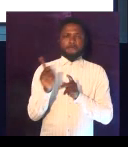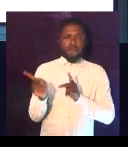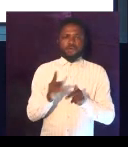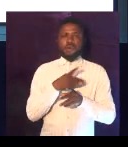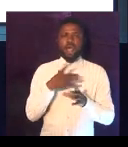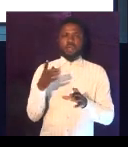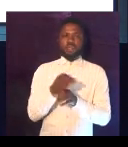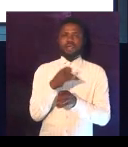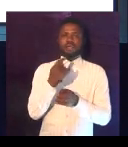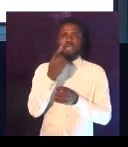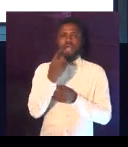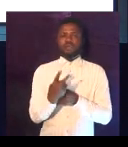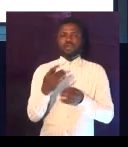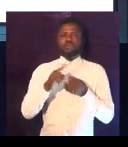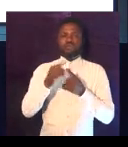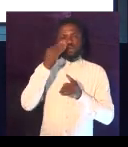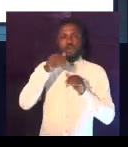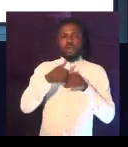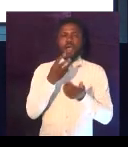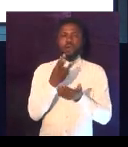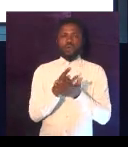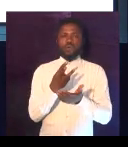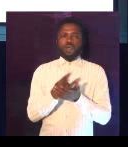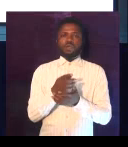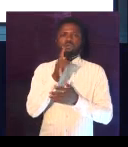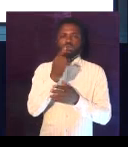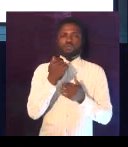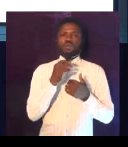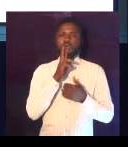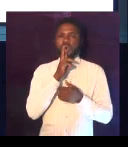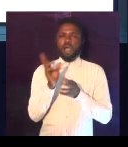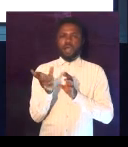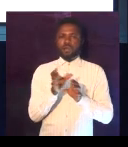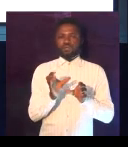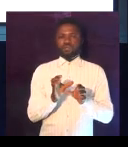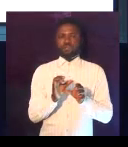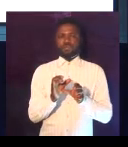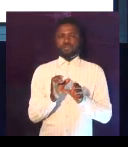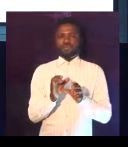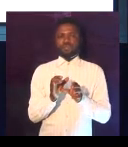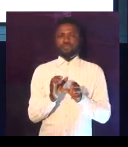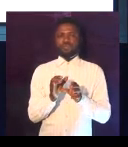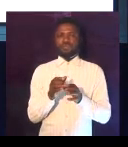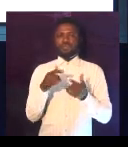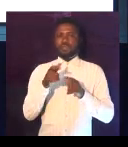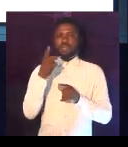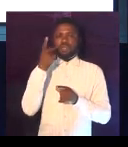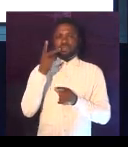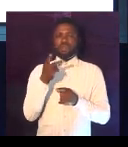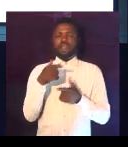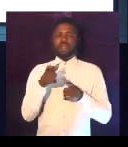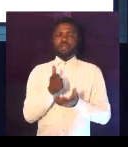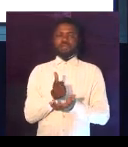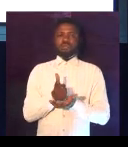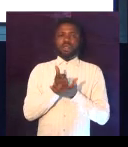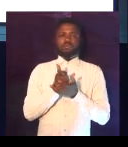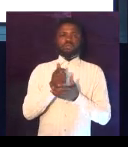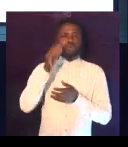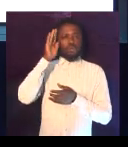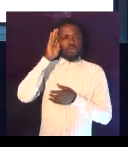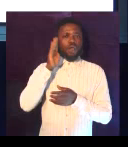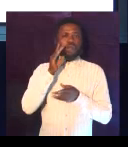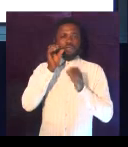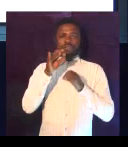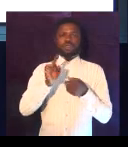your performances and take the average to know how well you are doing. So now, let us help